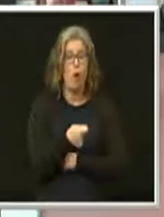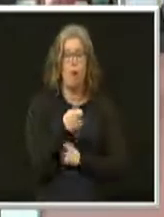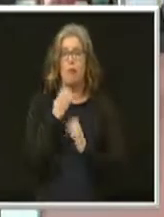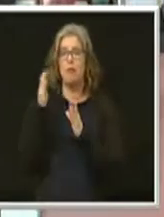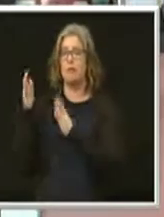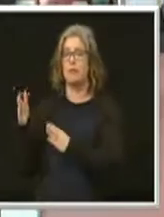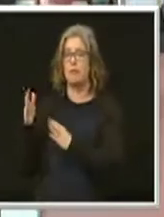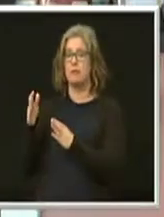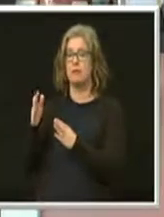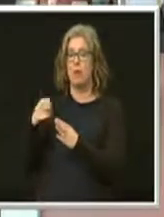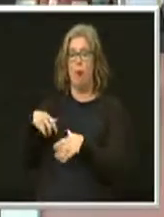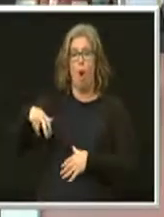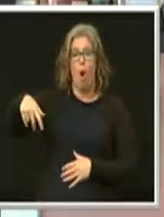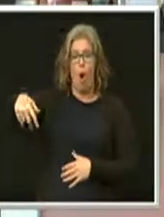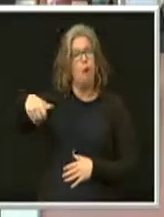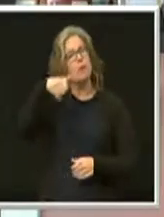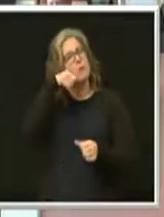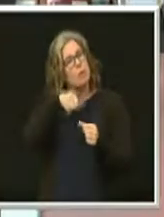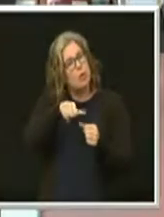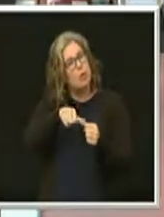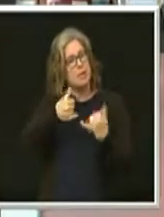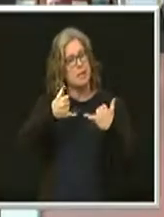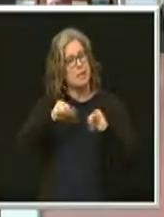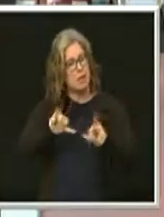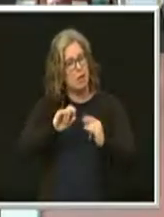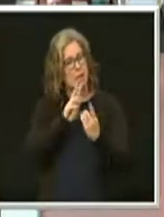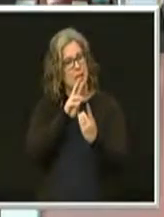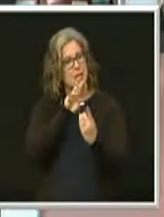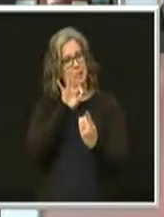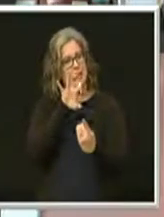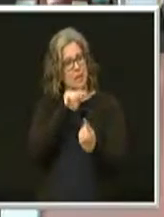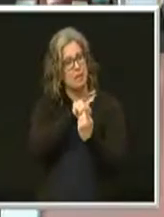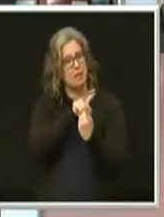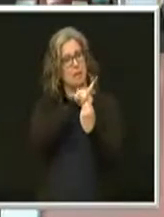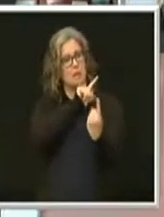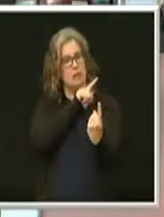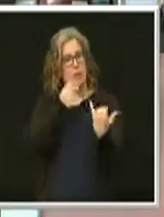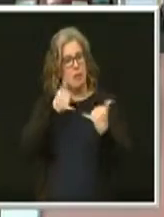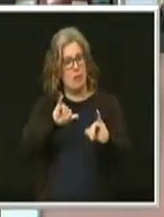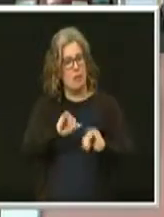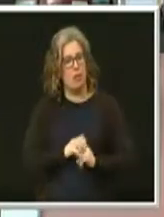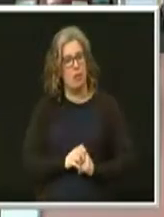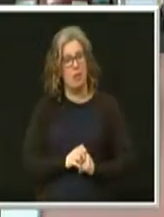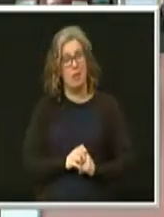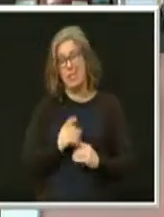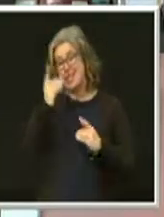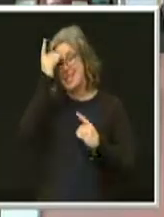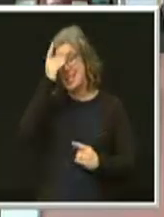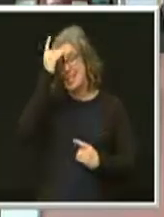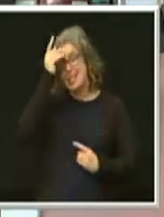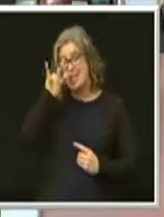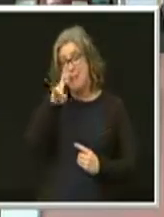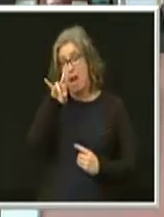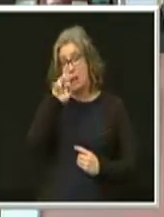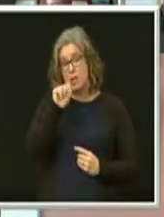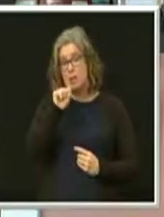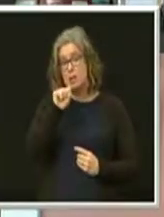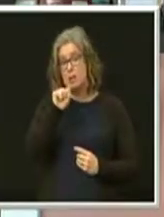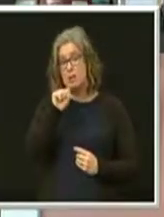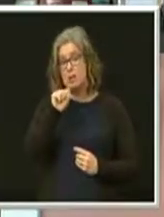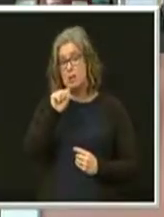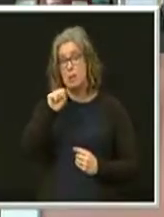whether or not you're taking a walk, remember, still 6-foot social distance. The disease, the virus, transfers